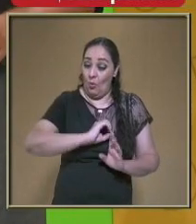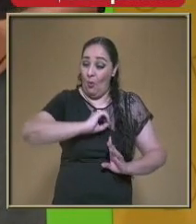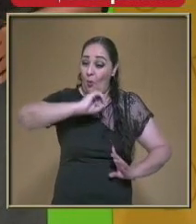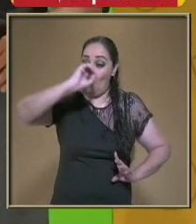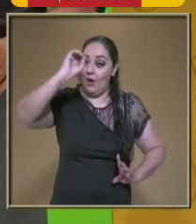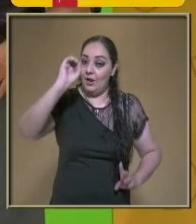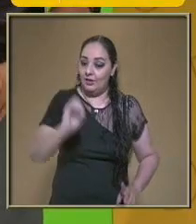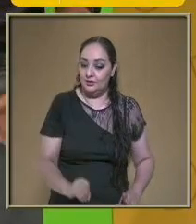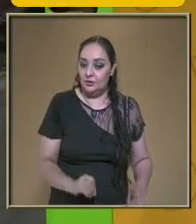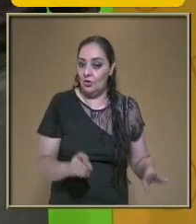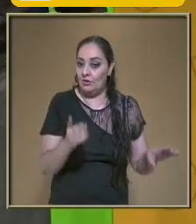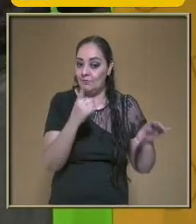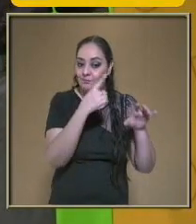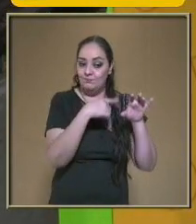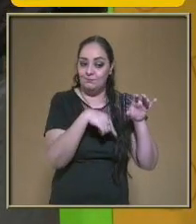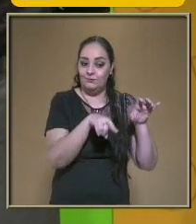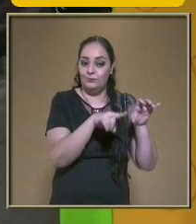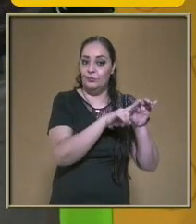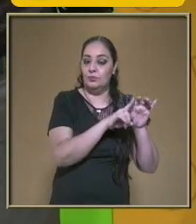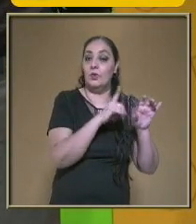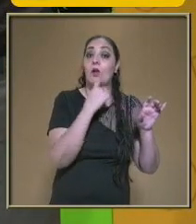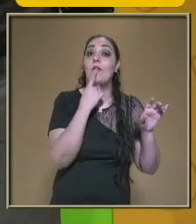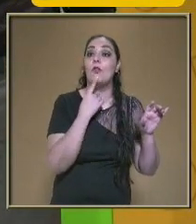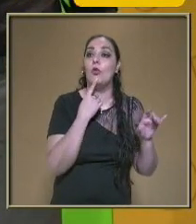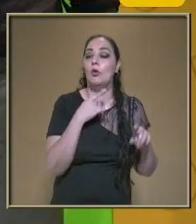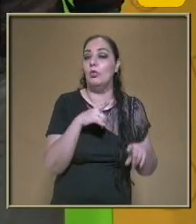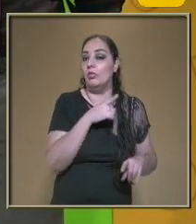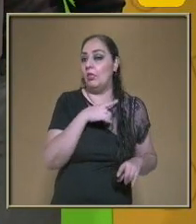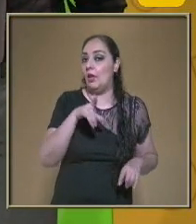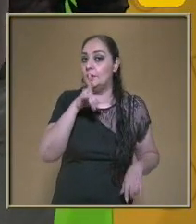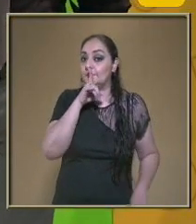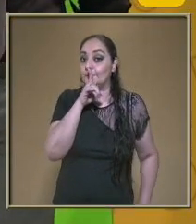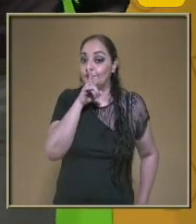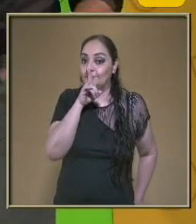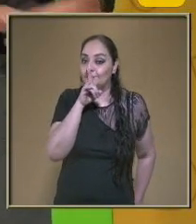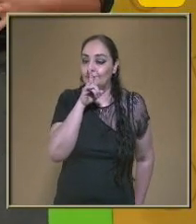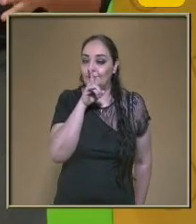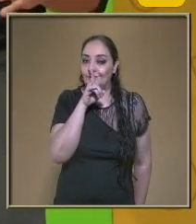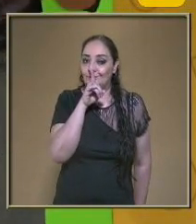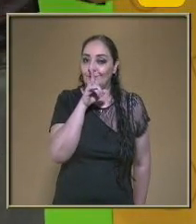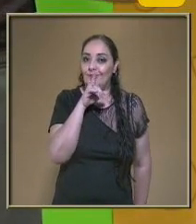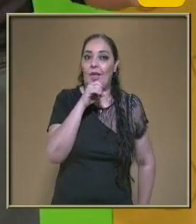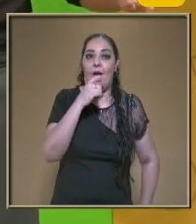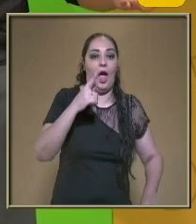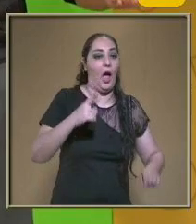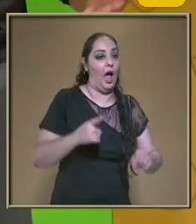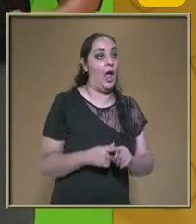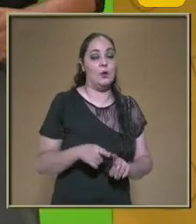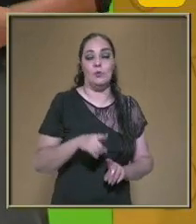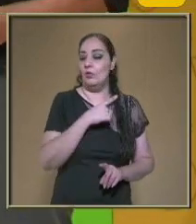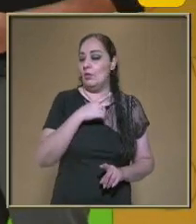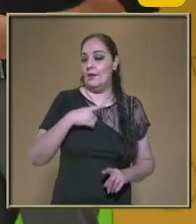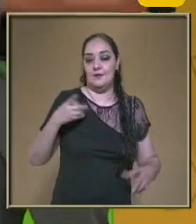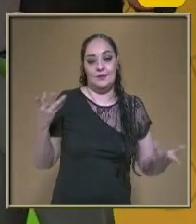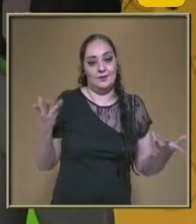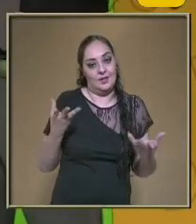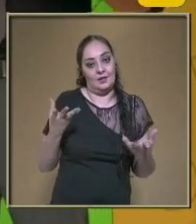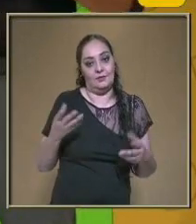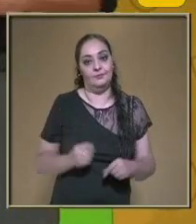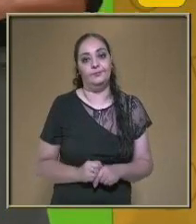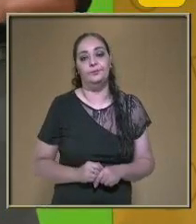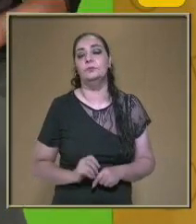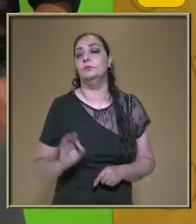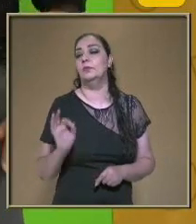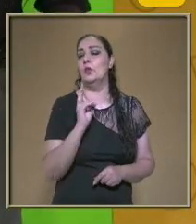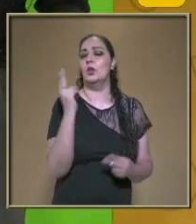the red circle, silence, shh, it's an obligation. You have no option, okay? So if you need